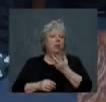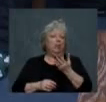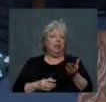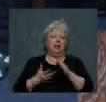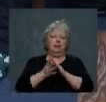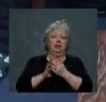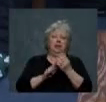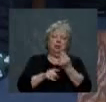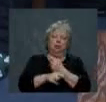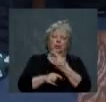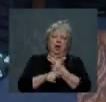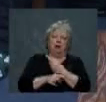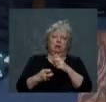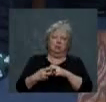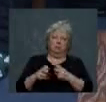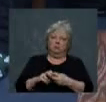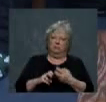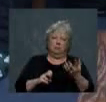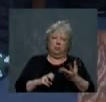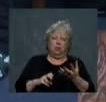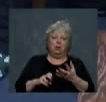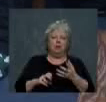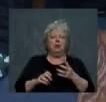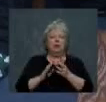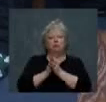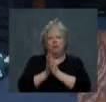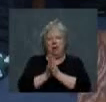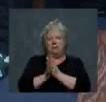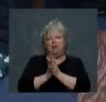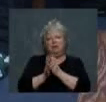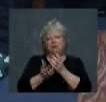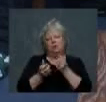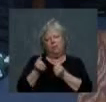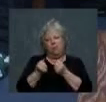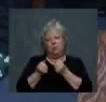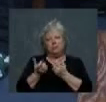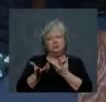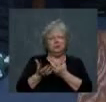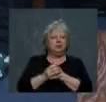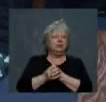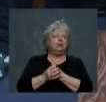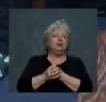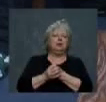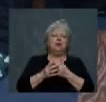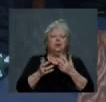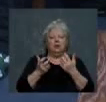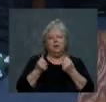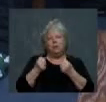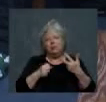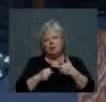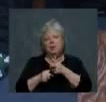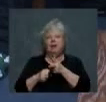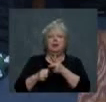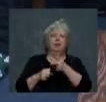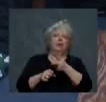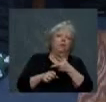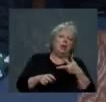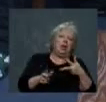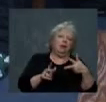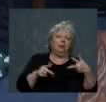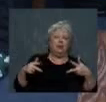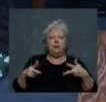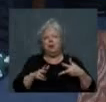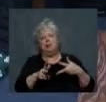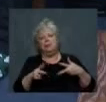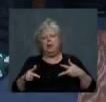regular issue is the traffic, of course. Cars coming in and out, people